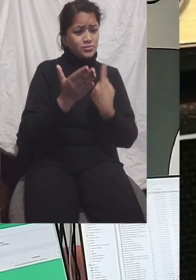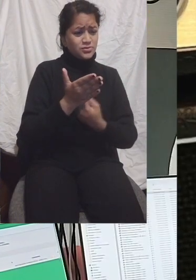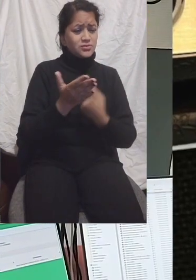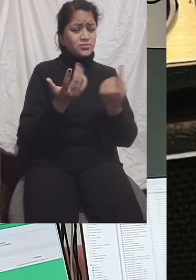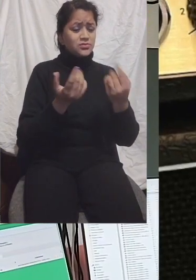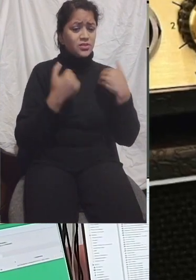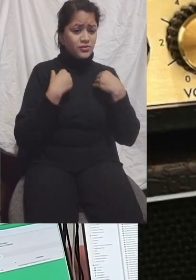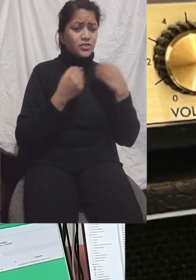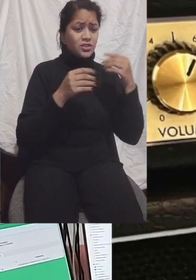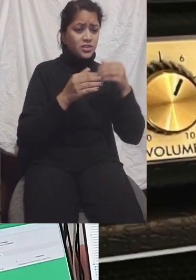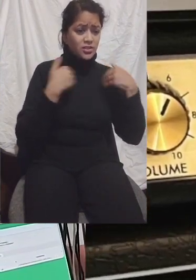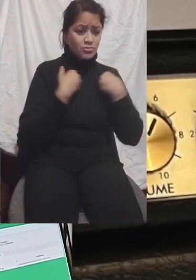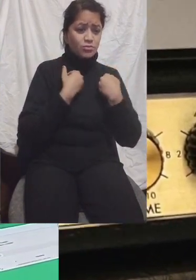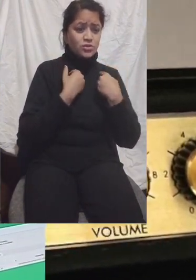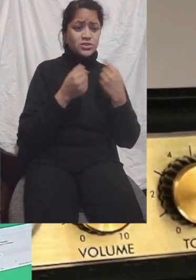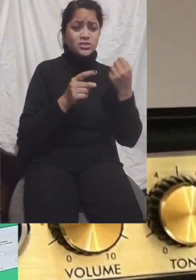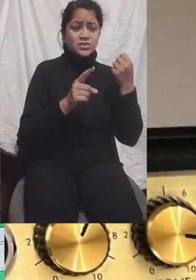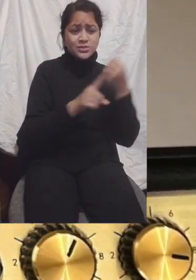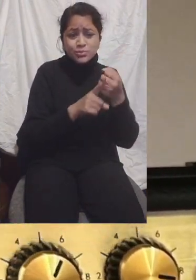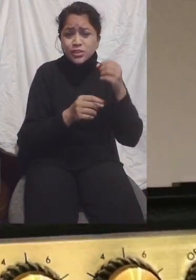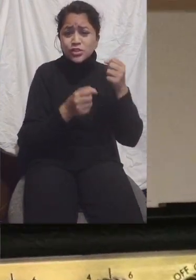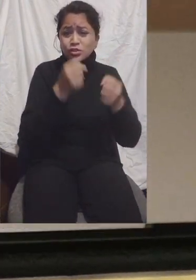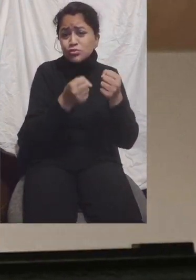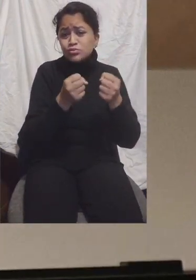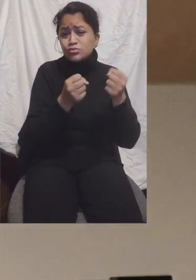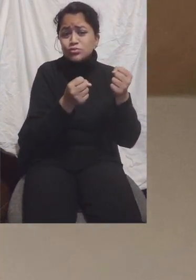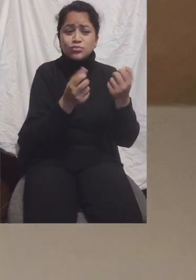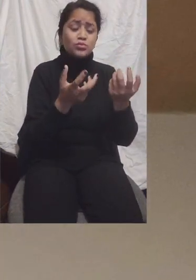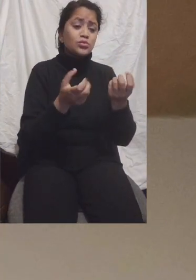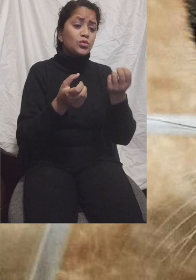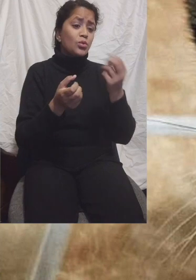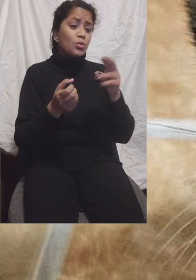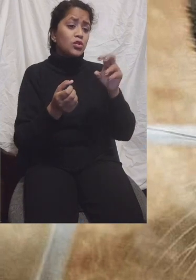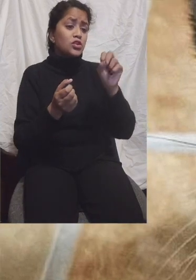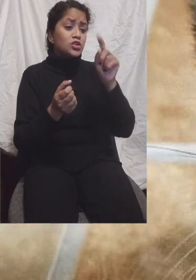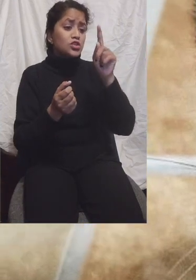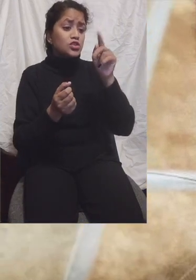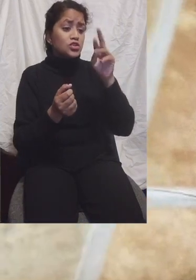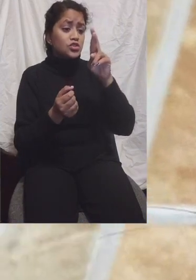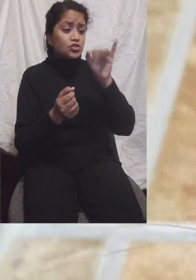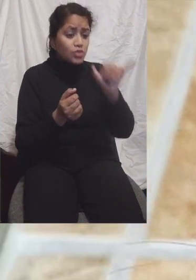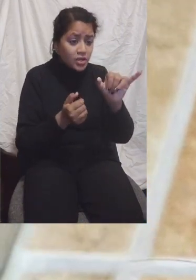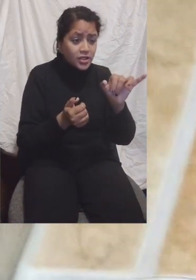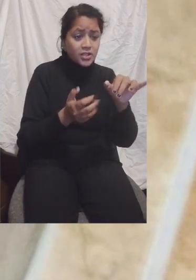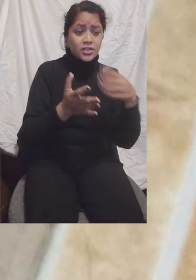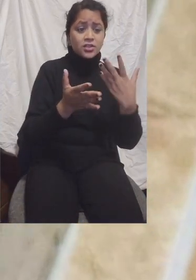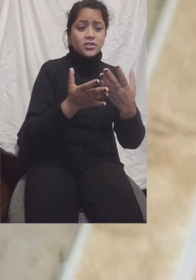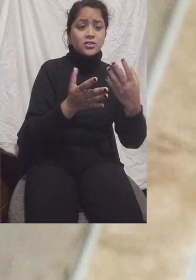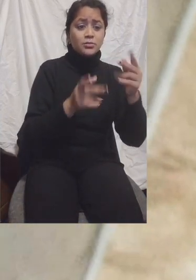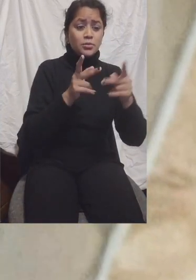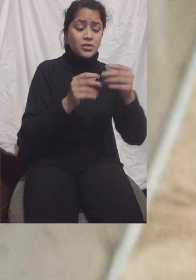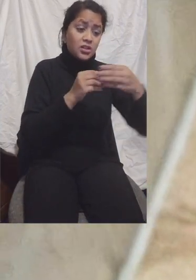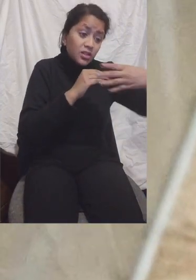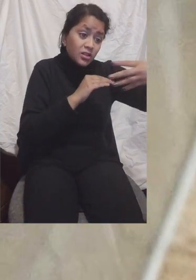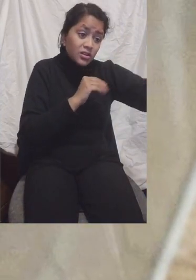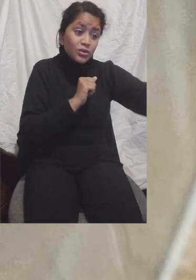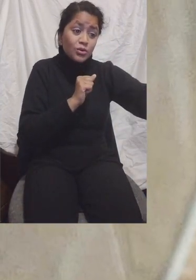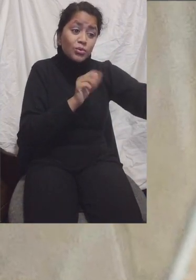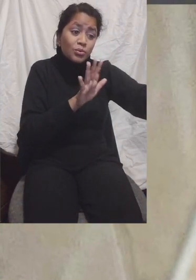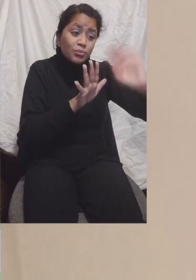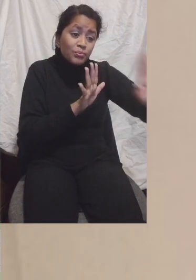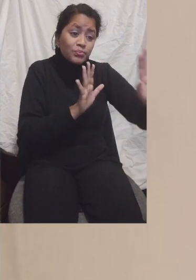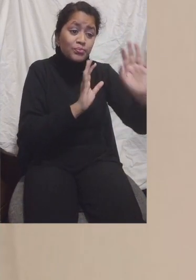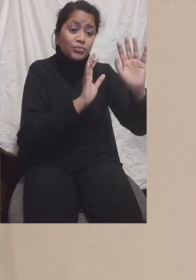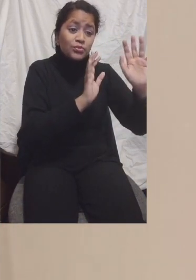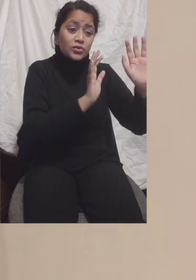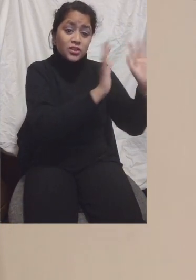hit by a car. Some people have stray dogs, or some people let them just go. And then we end up with the